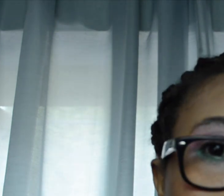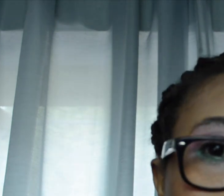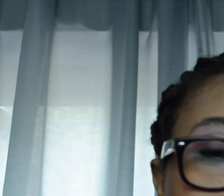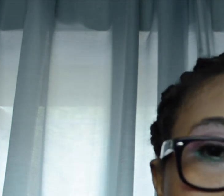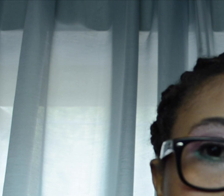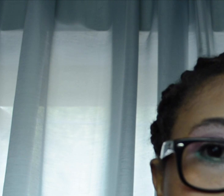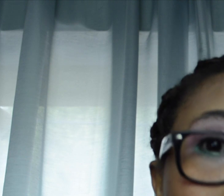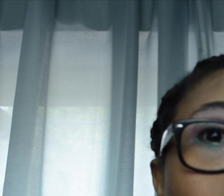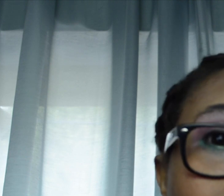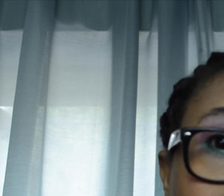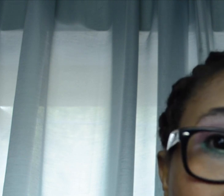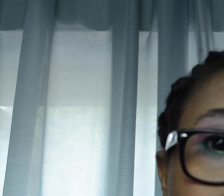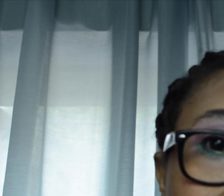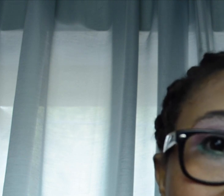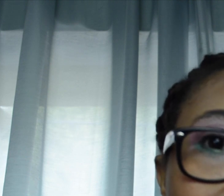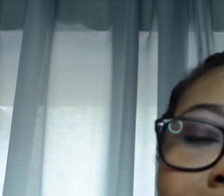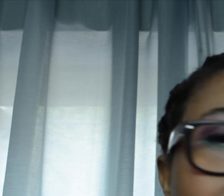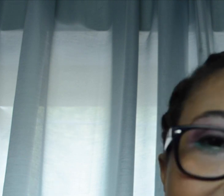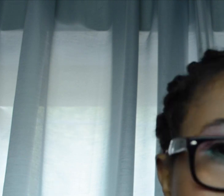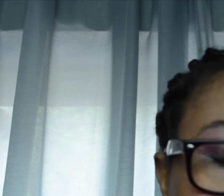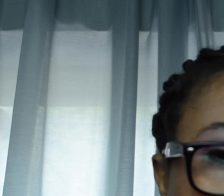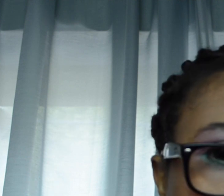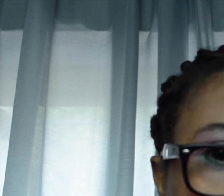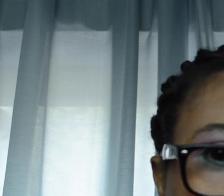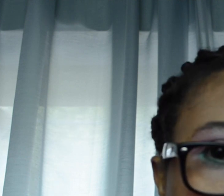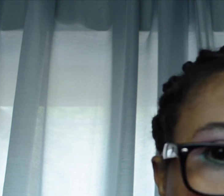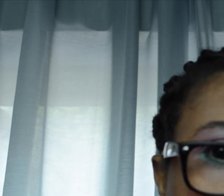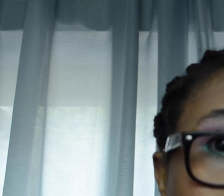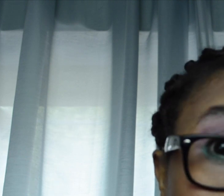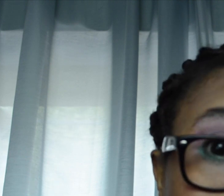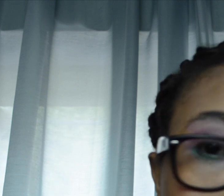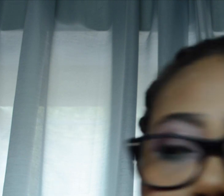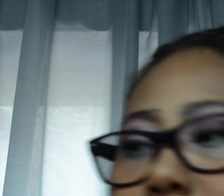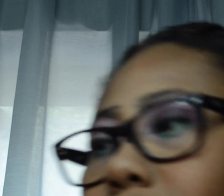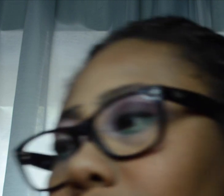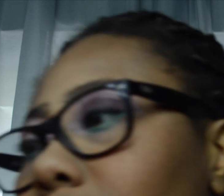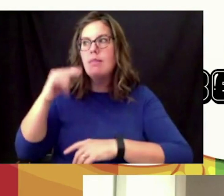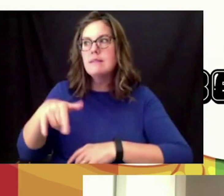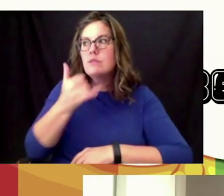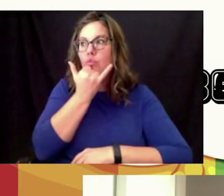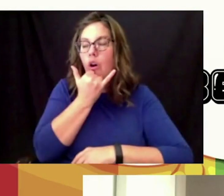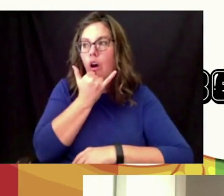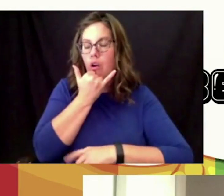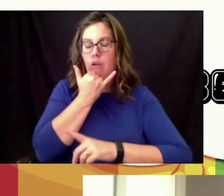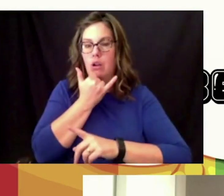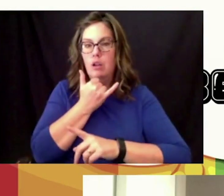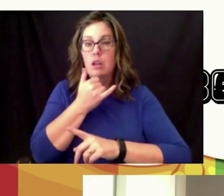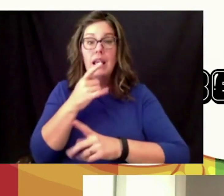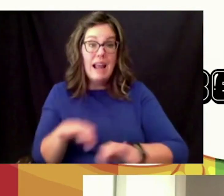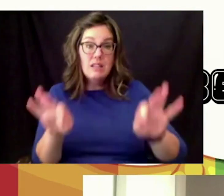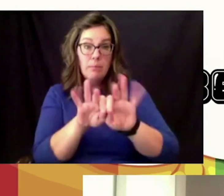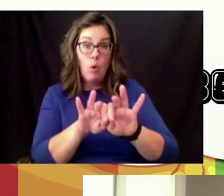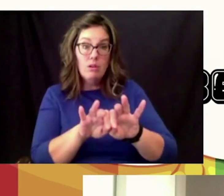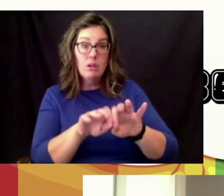to be educated about this and want to change that behavior. It's not up to you to change an oppressor. Important for the people that are